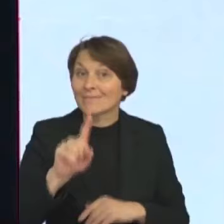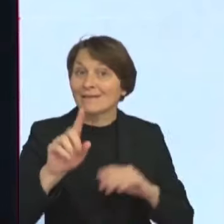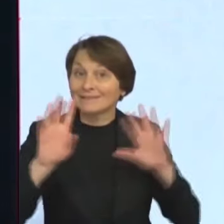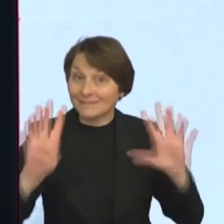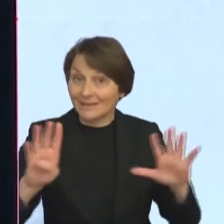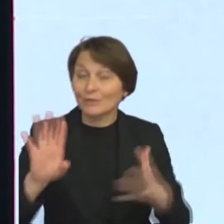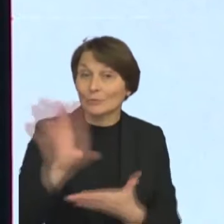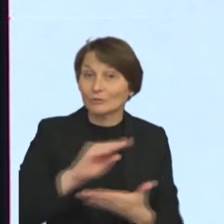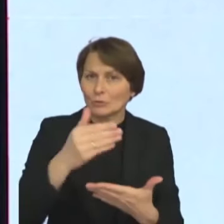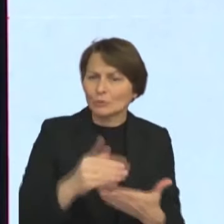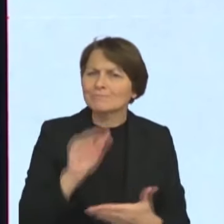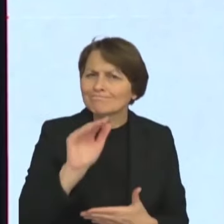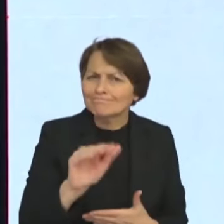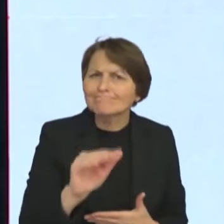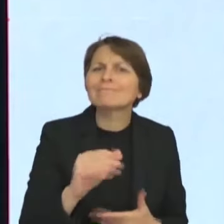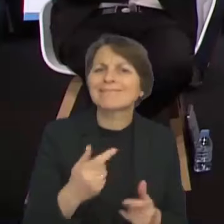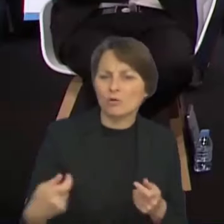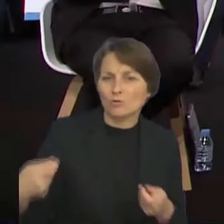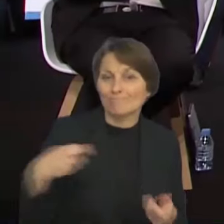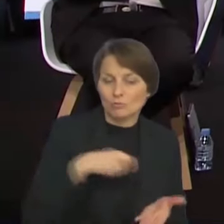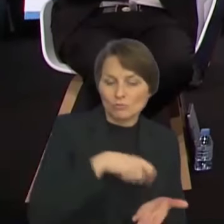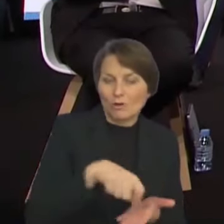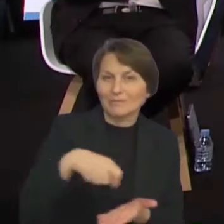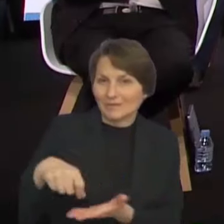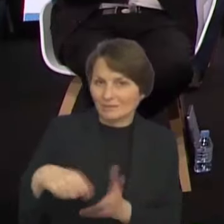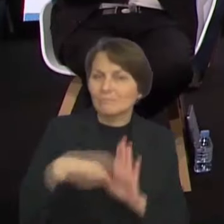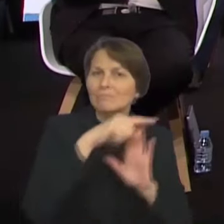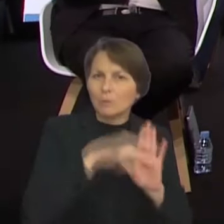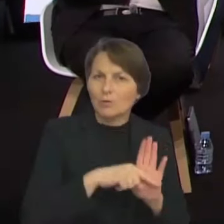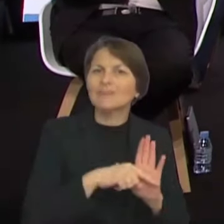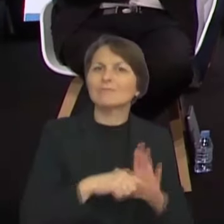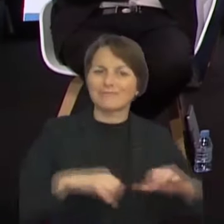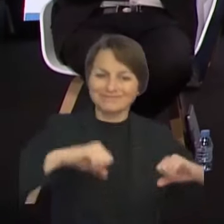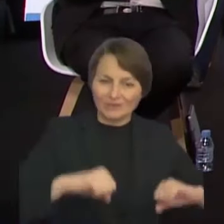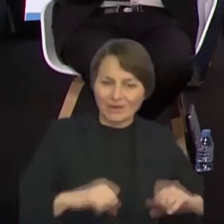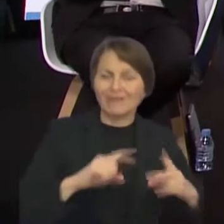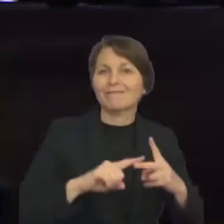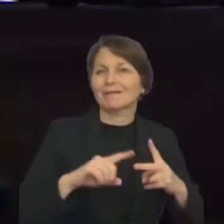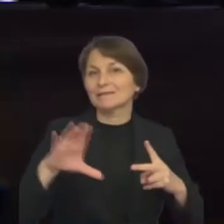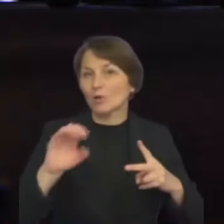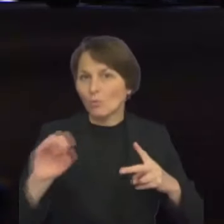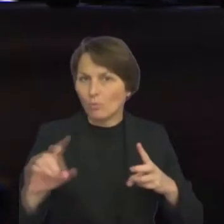policies for 2021 for the Chairman of the Board of Directors, the CEO, as well as the directors,